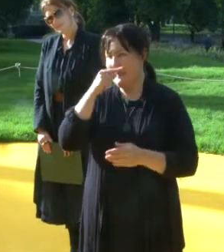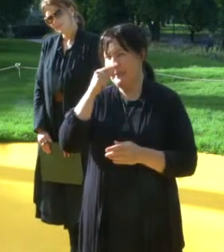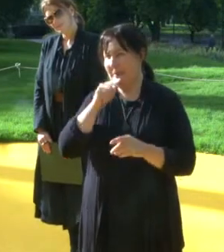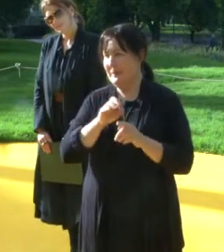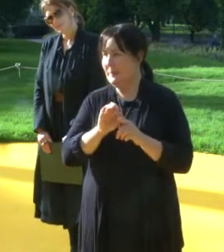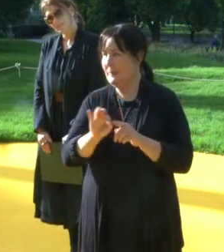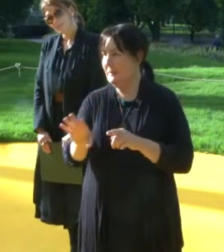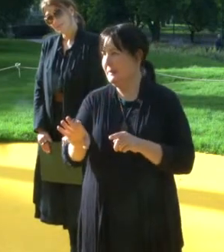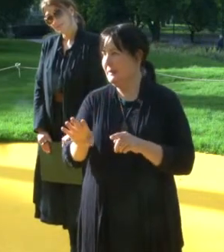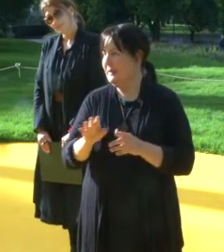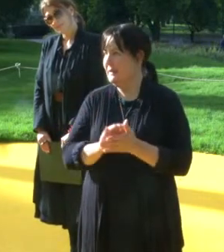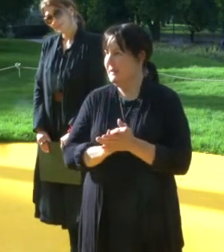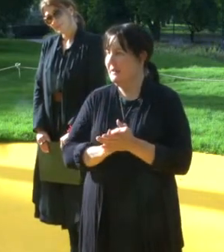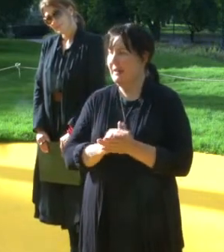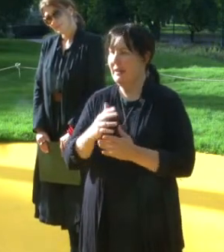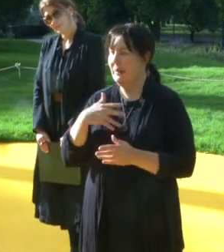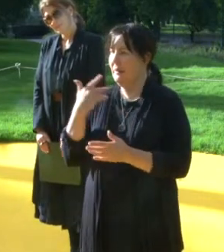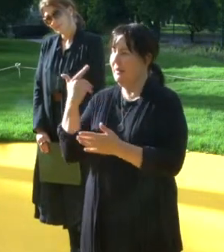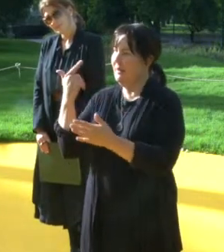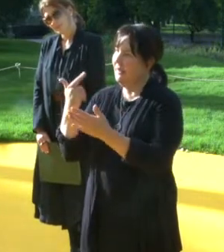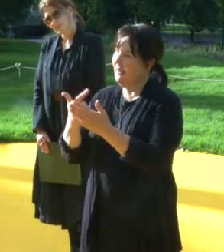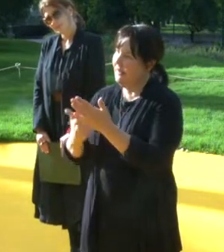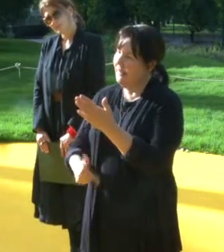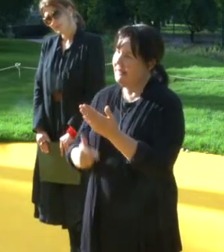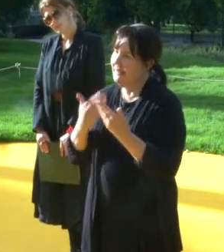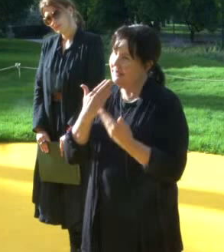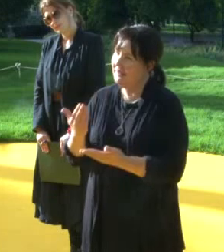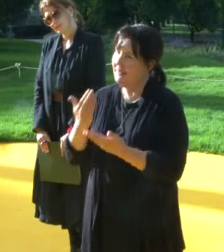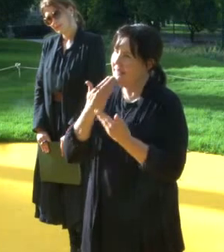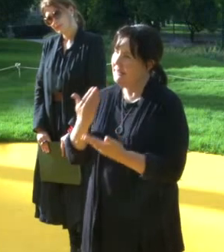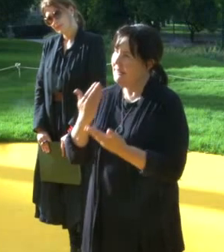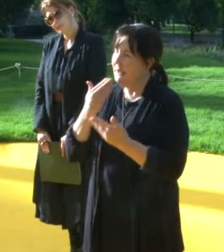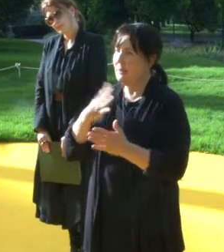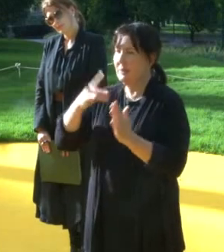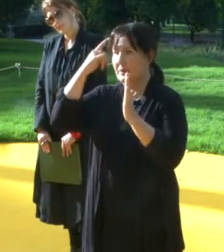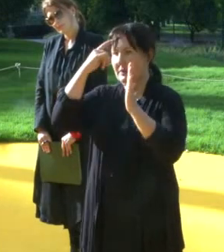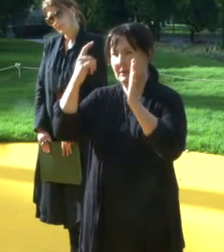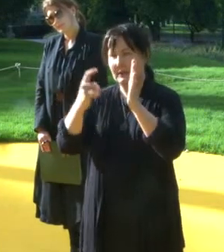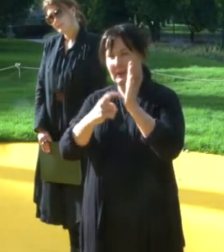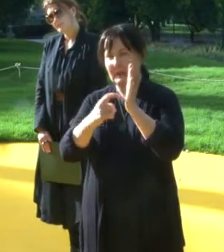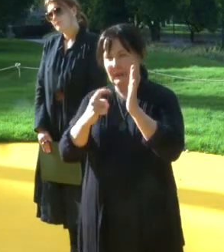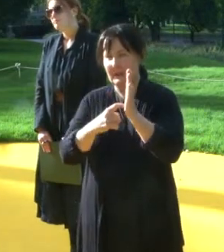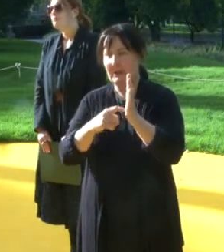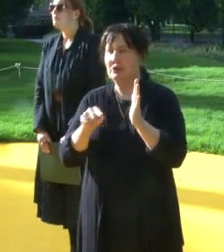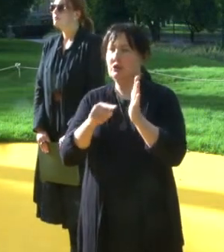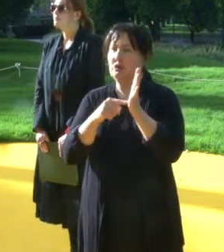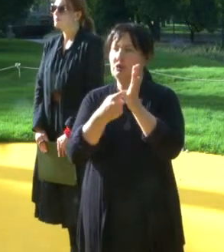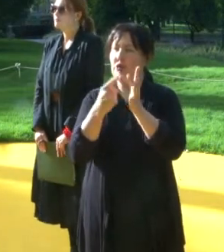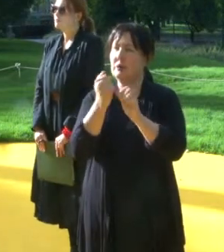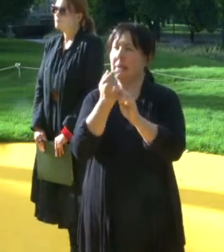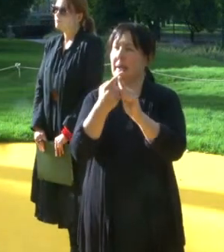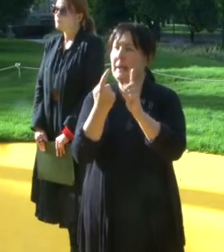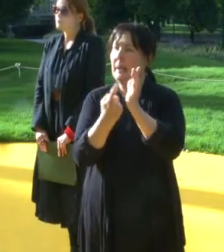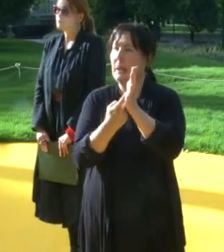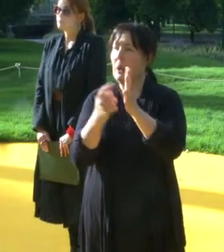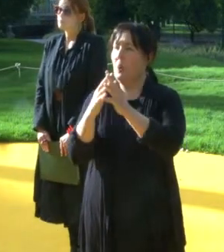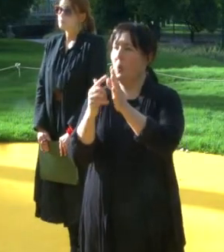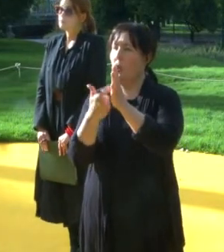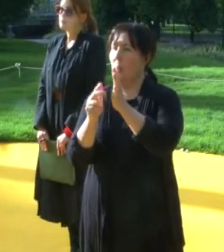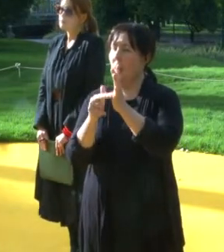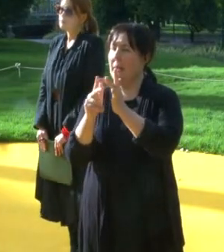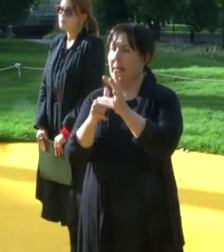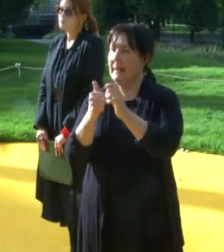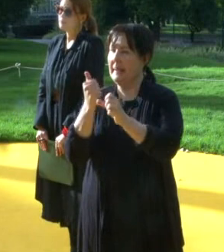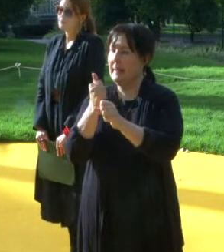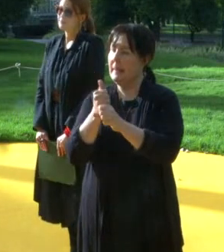Before getting into a rather long list of thank yous, I would like to acknowledge that Trigger Warning was written mostly on Wadawurrung